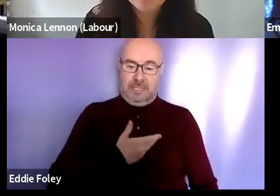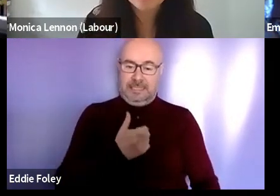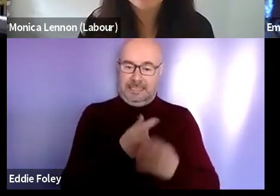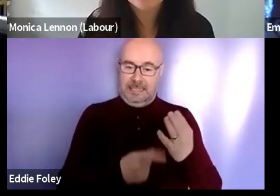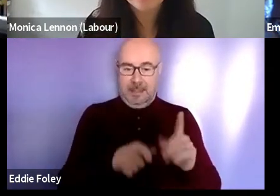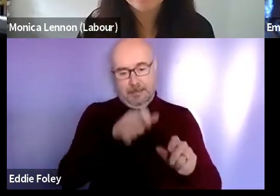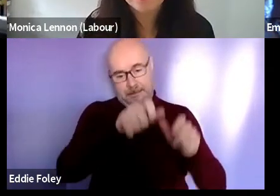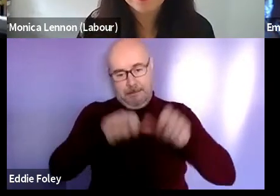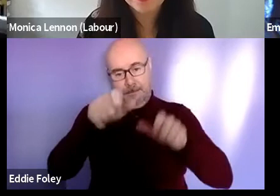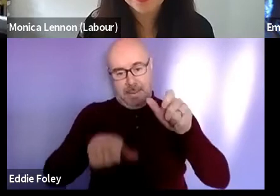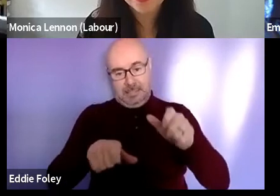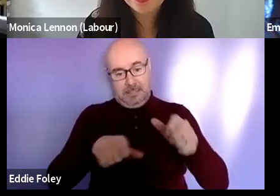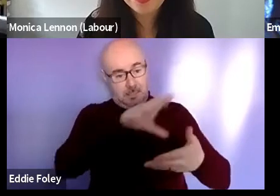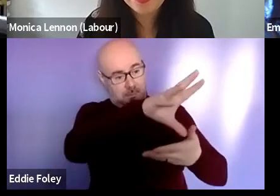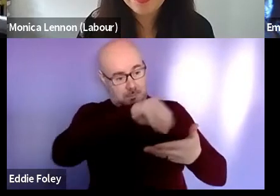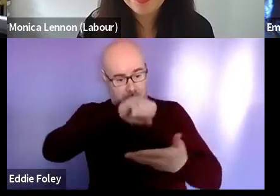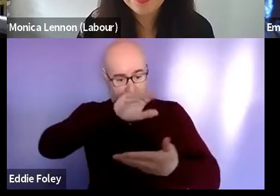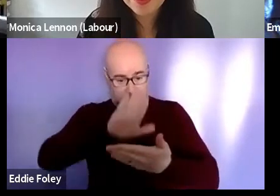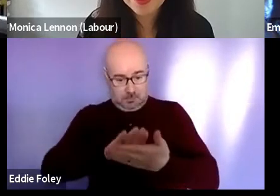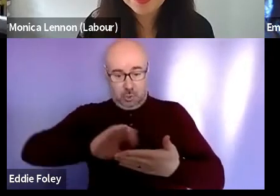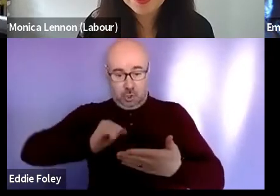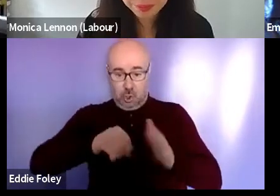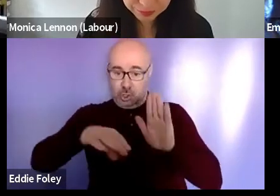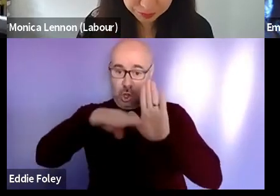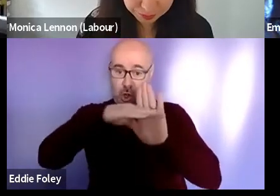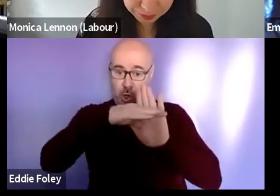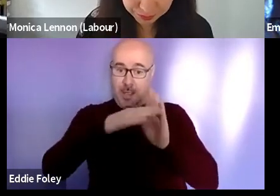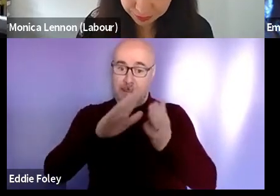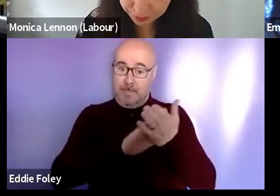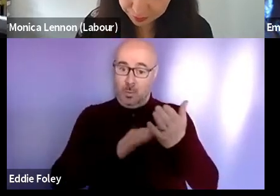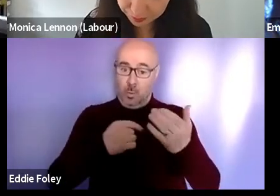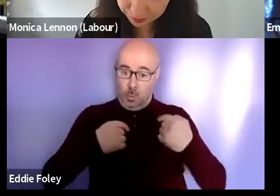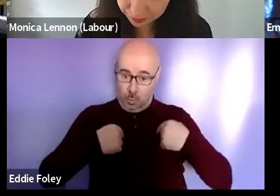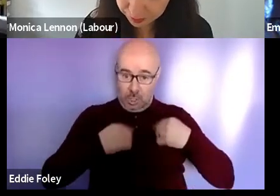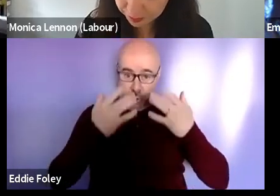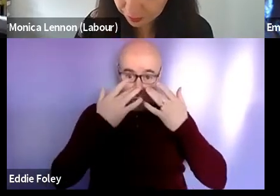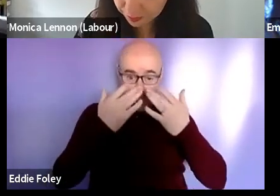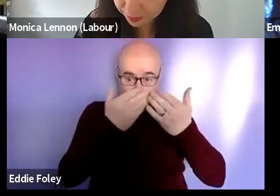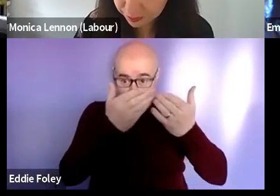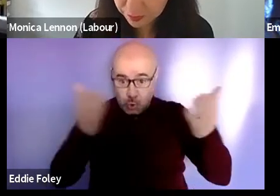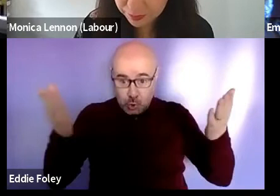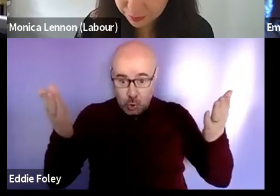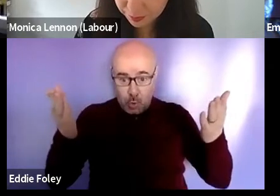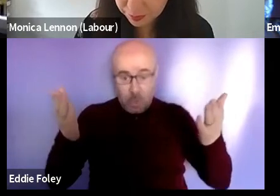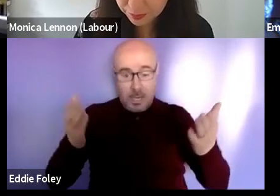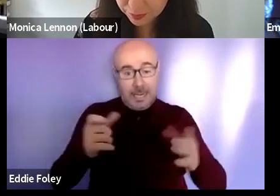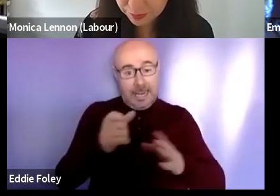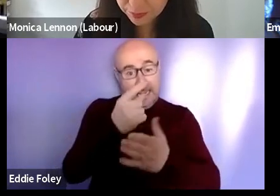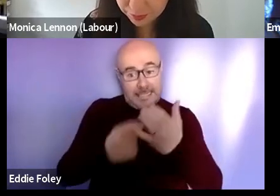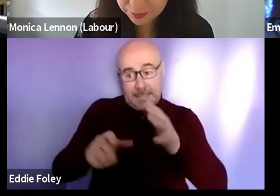to promote and make and show the positive contribution that disabled people make. And I think